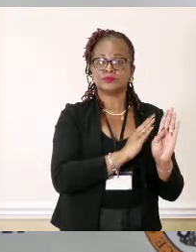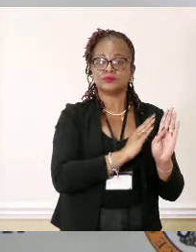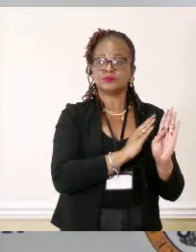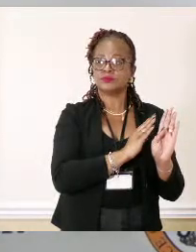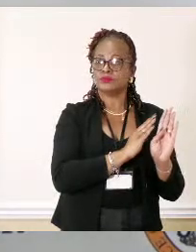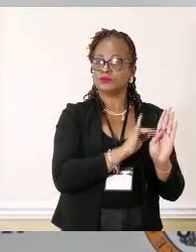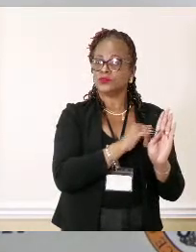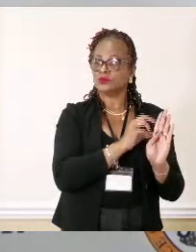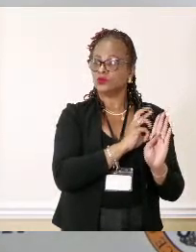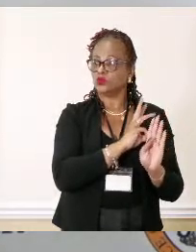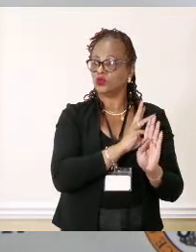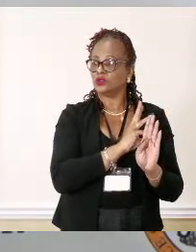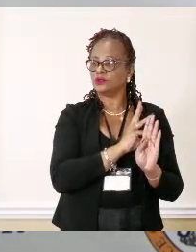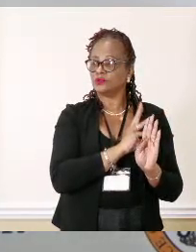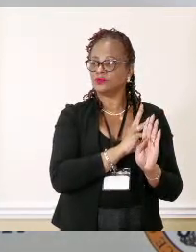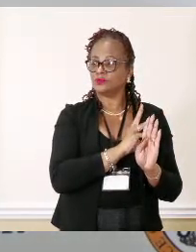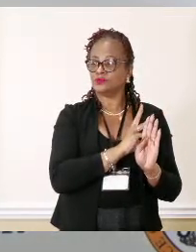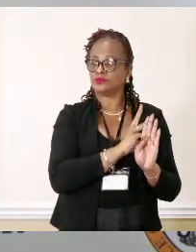Jasper Ward, please.